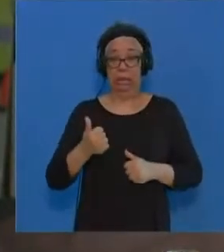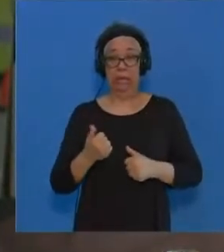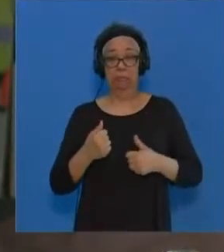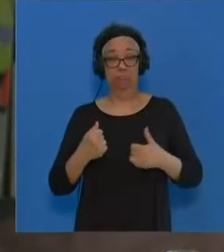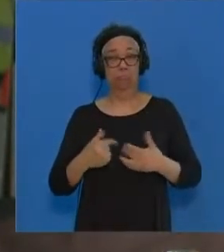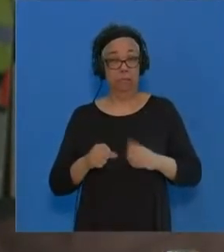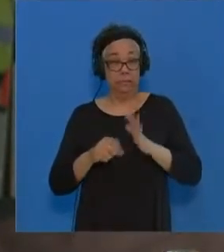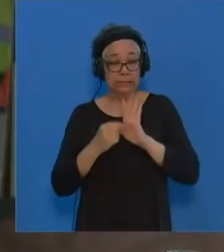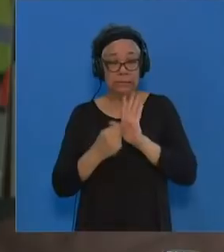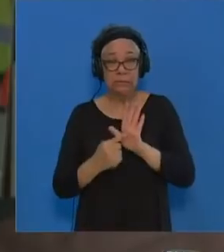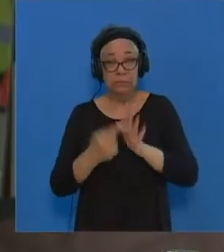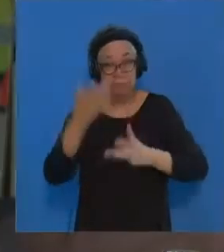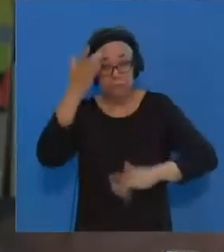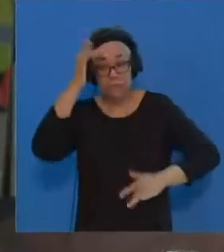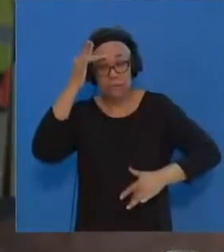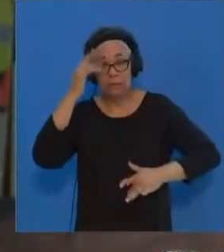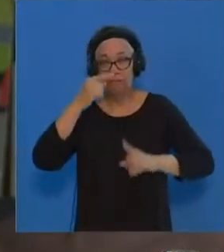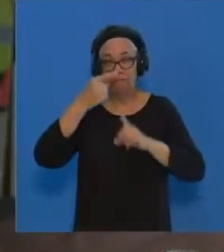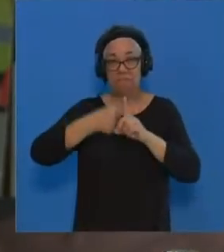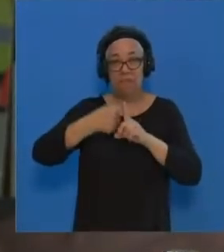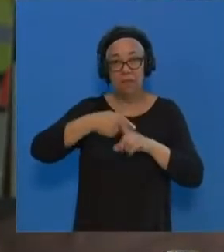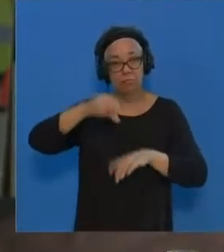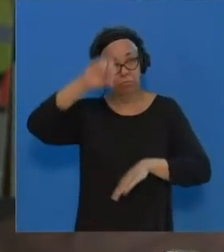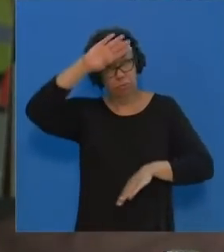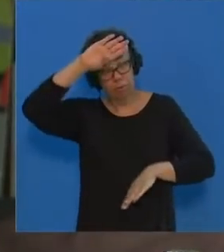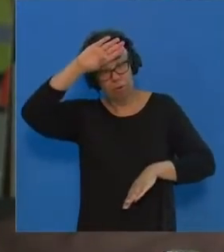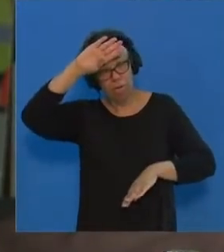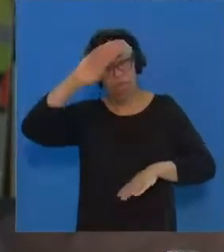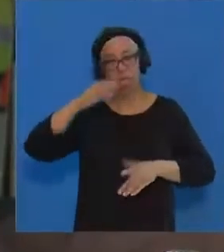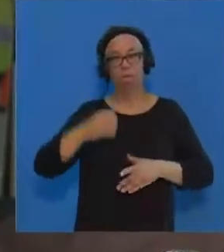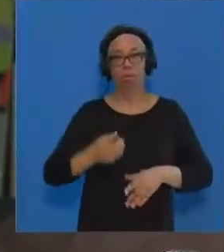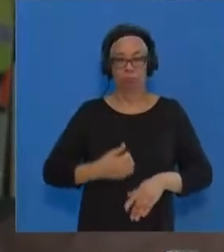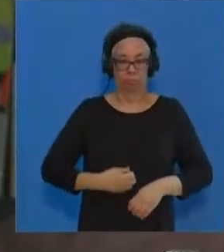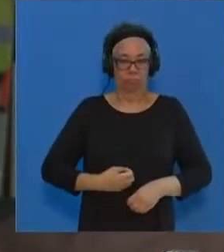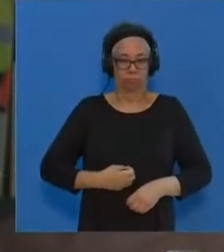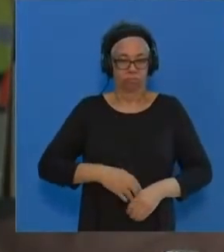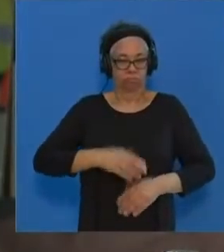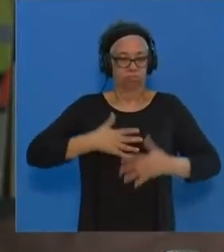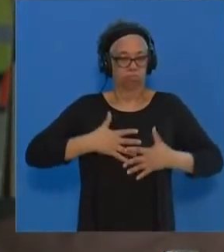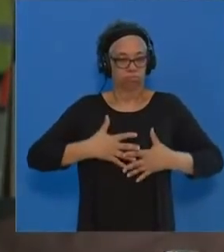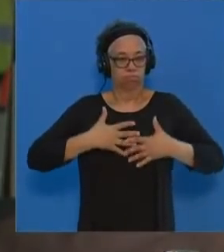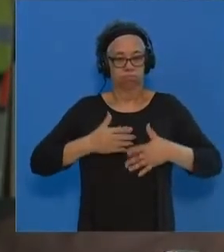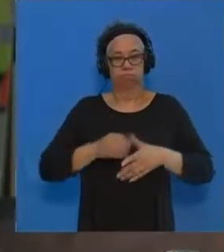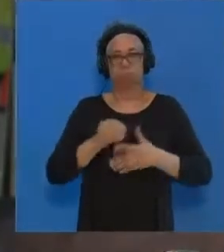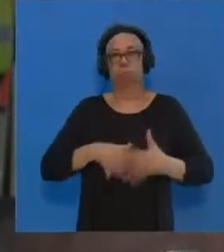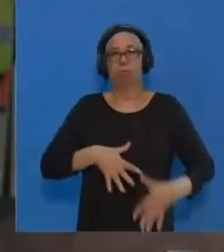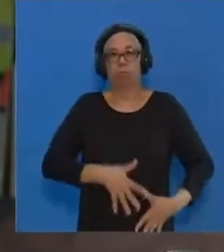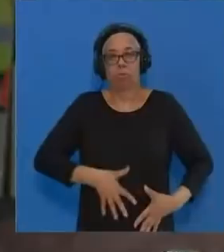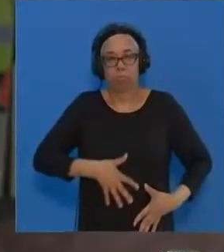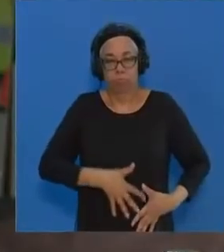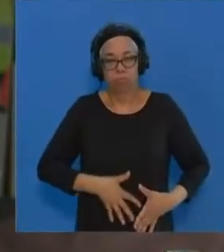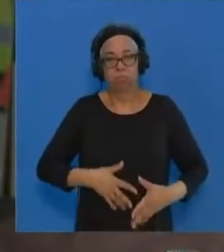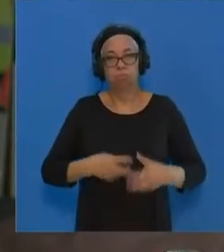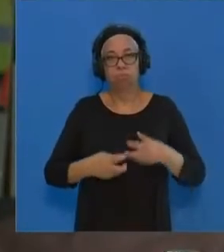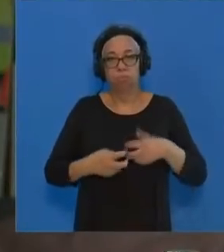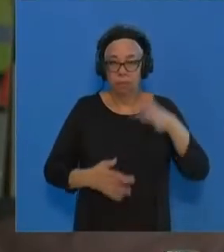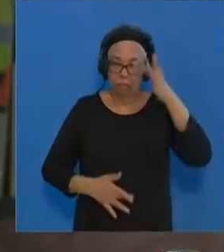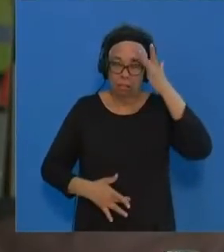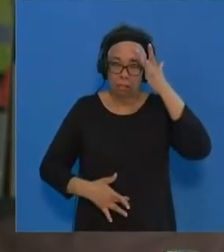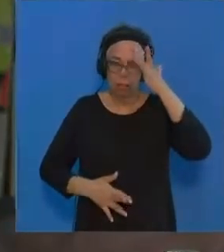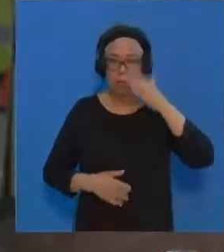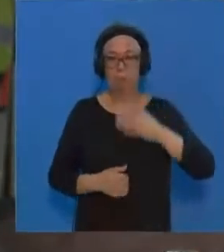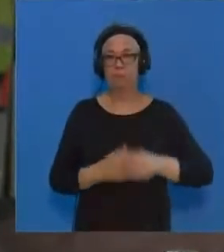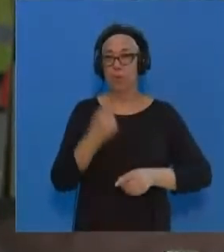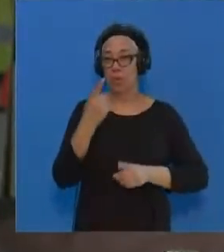COVID-19 symptoms, such as fever, respiratory, or gastrointestinal symptoms. A